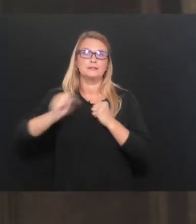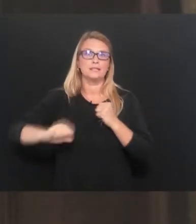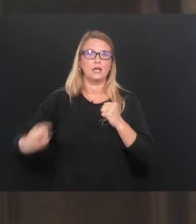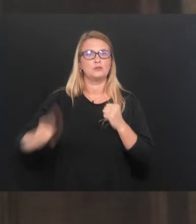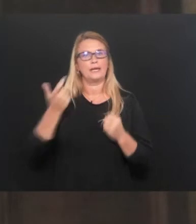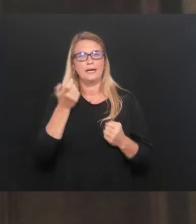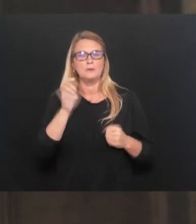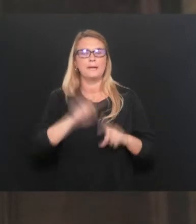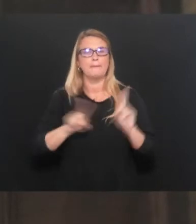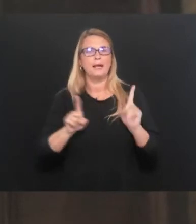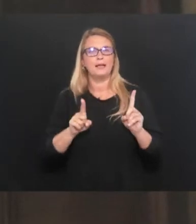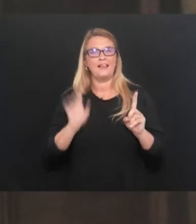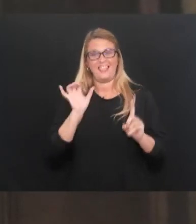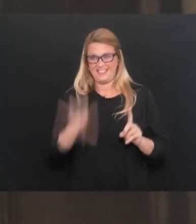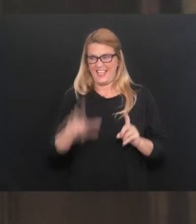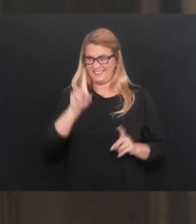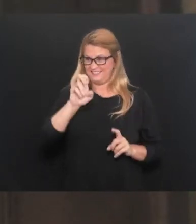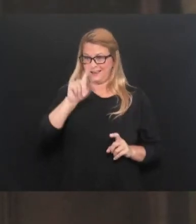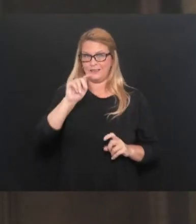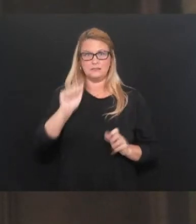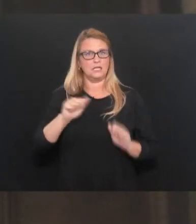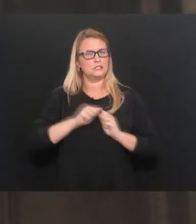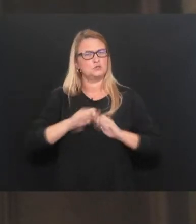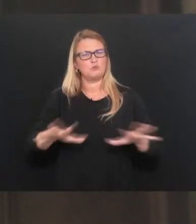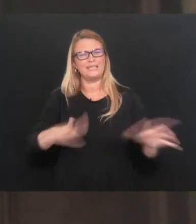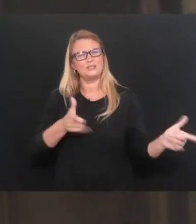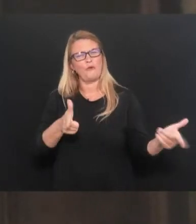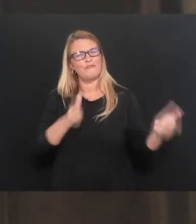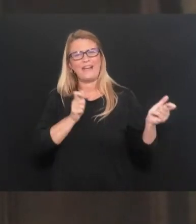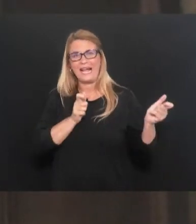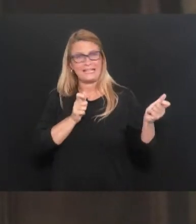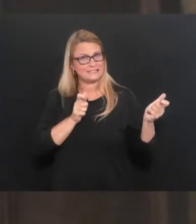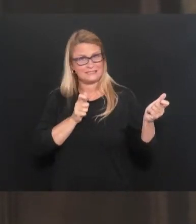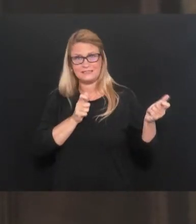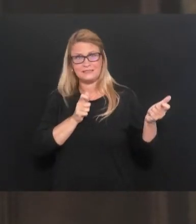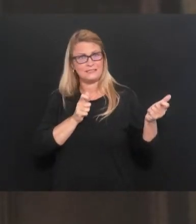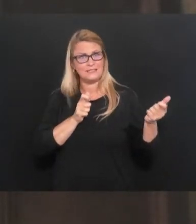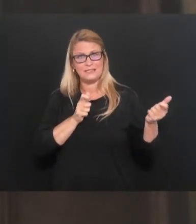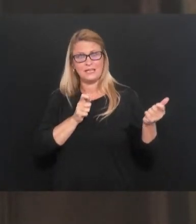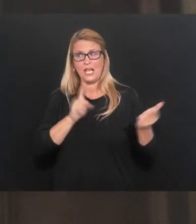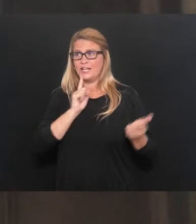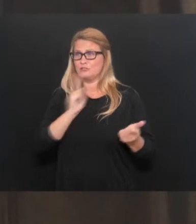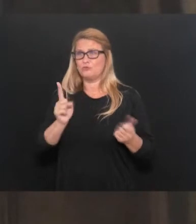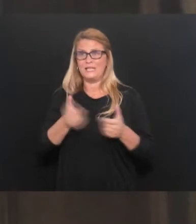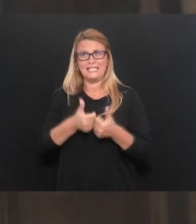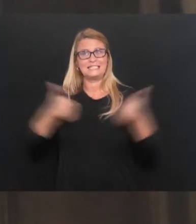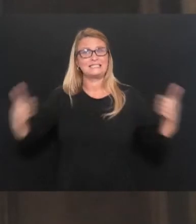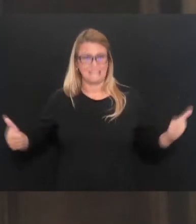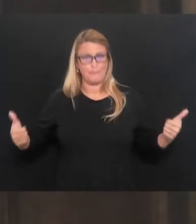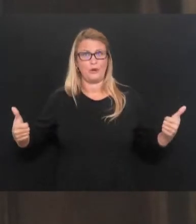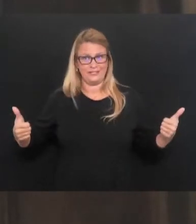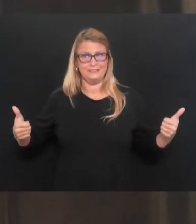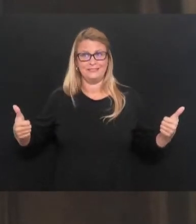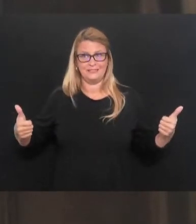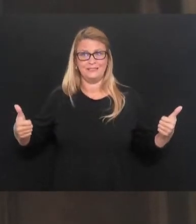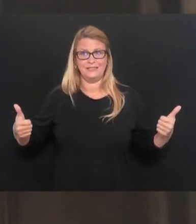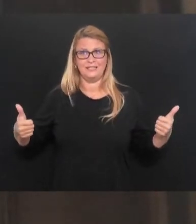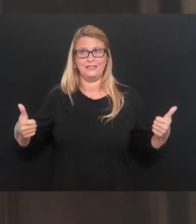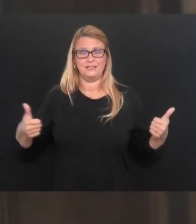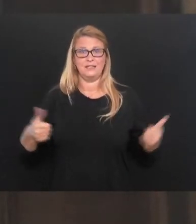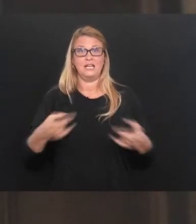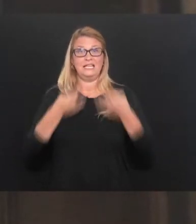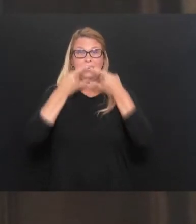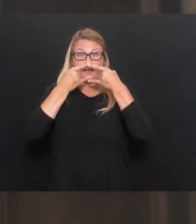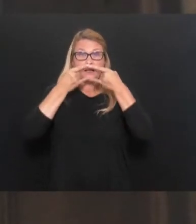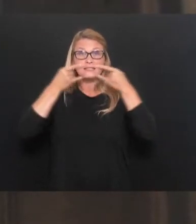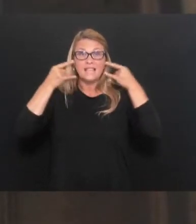spreads so differently than other forms of COVID-19. It should be considered independent at this point. So a tight-fitting mask that